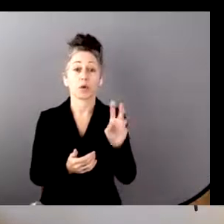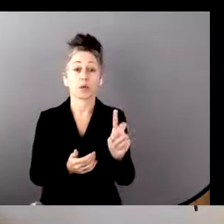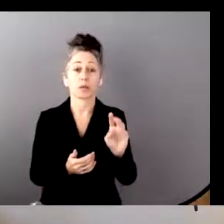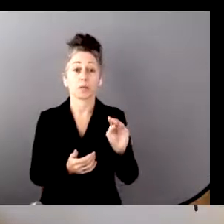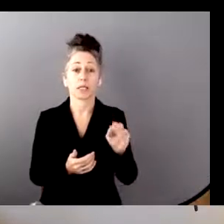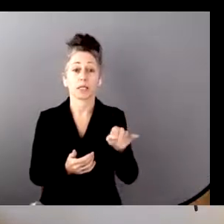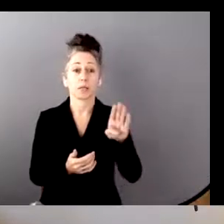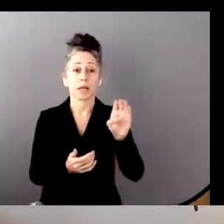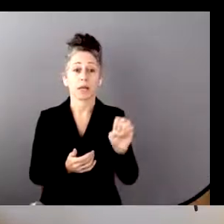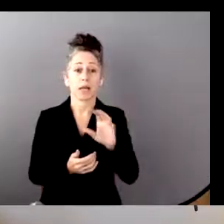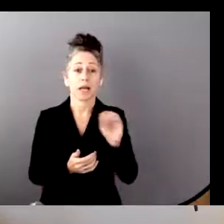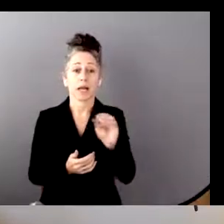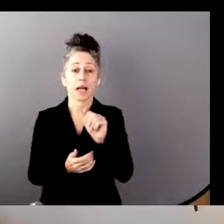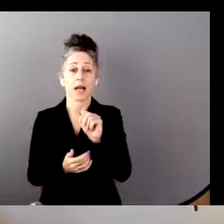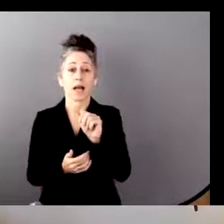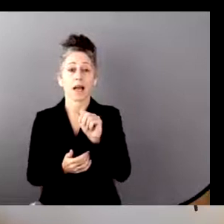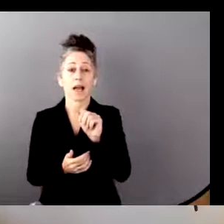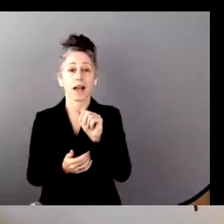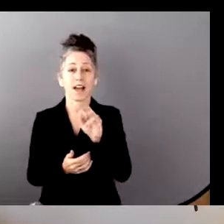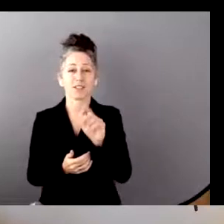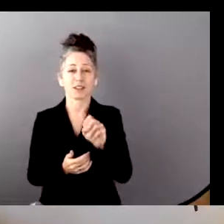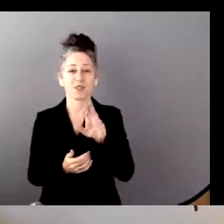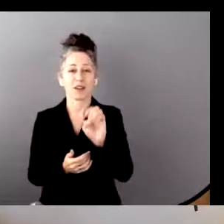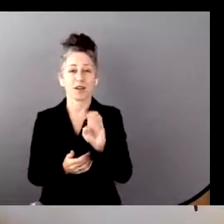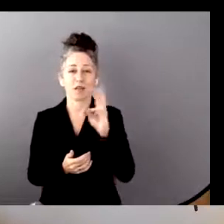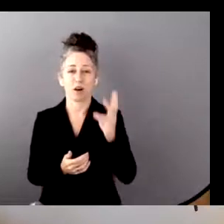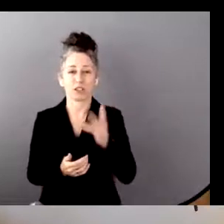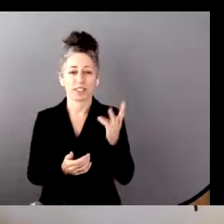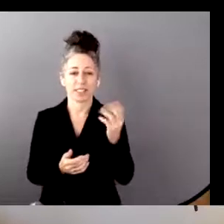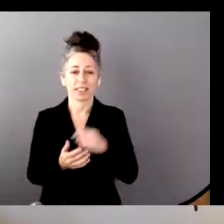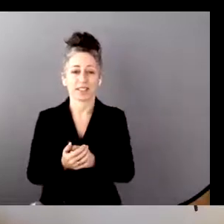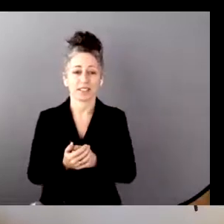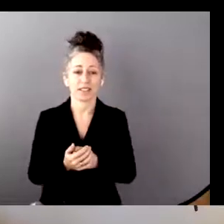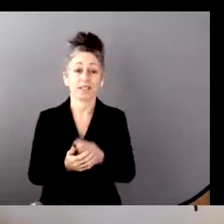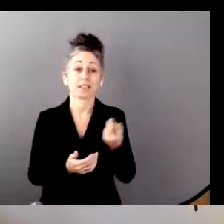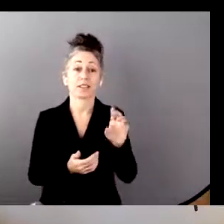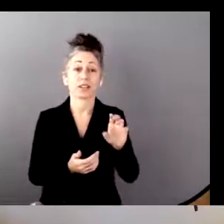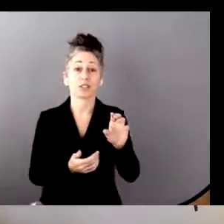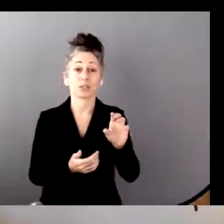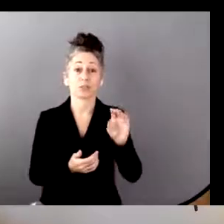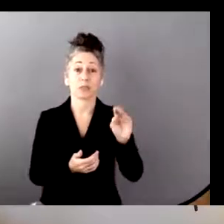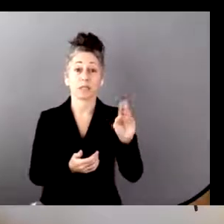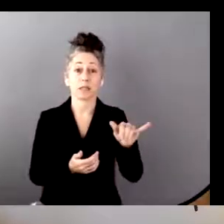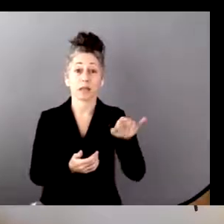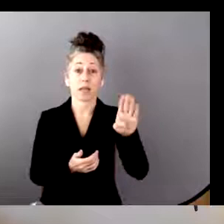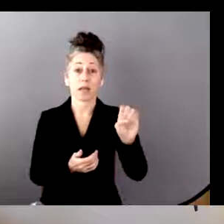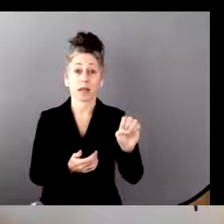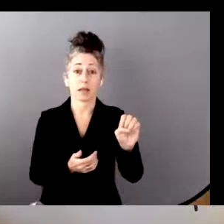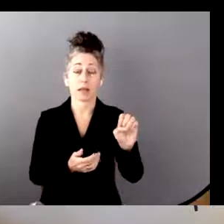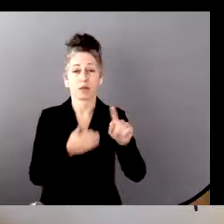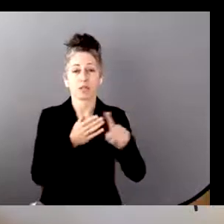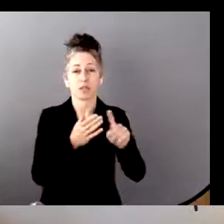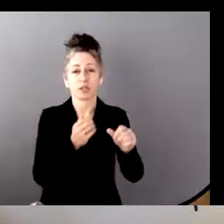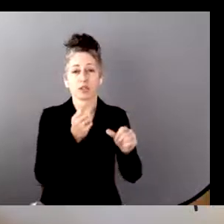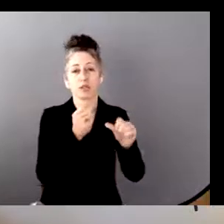Andre Washington, excuse me. Dr. Manyibe is a research associate